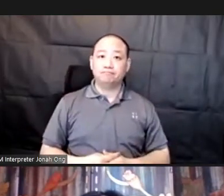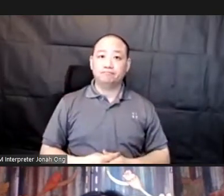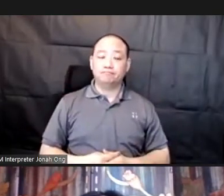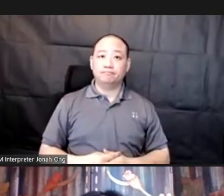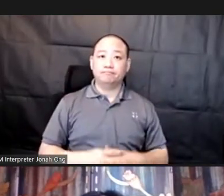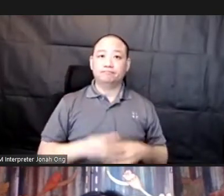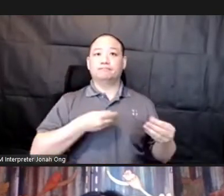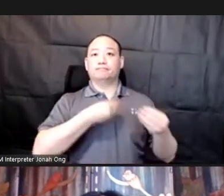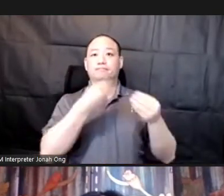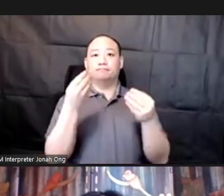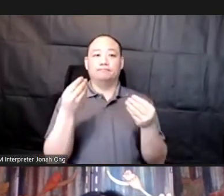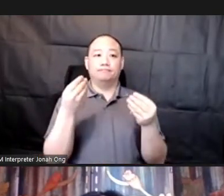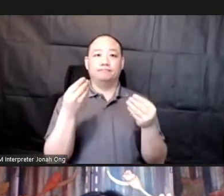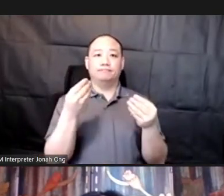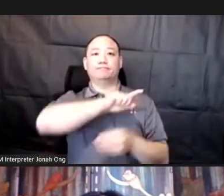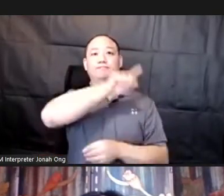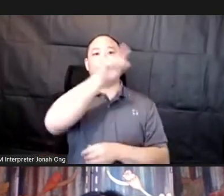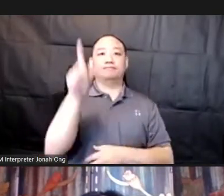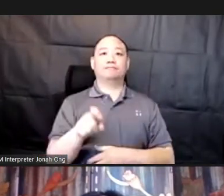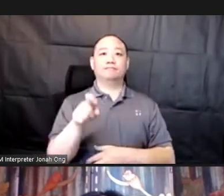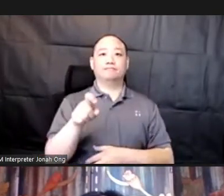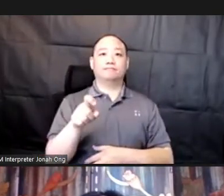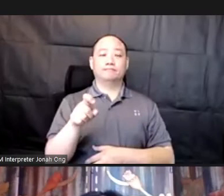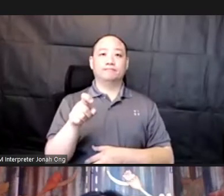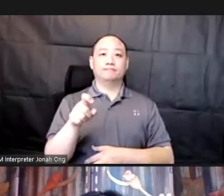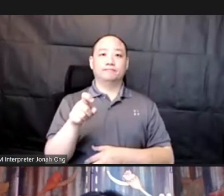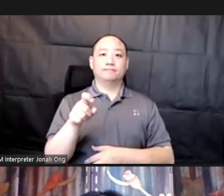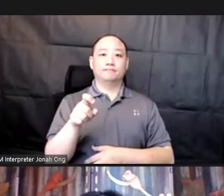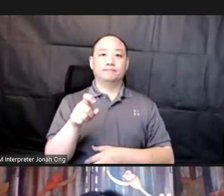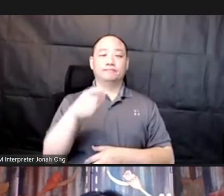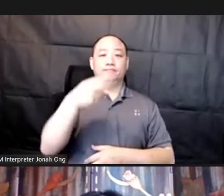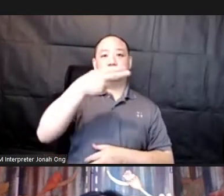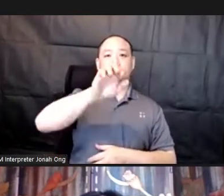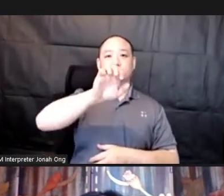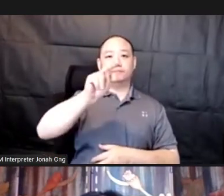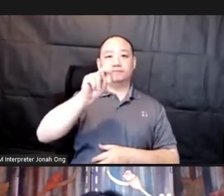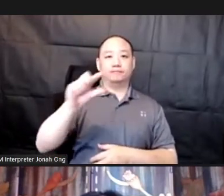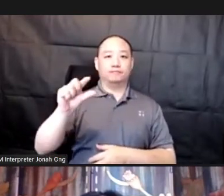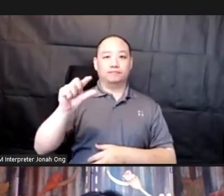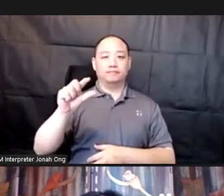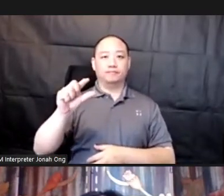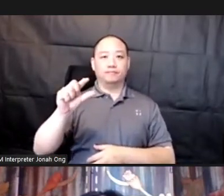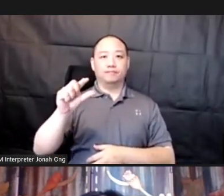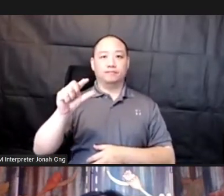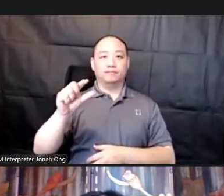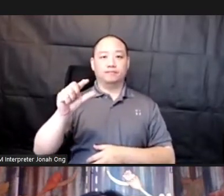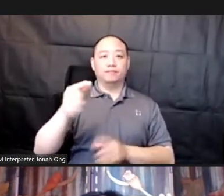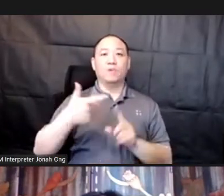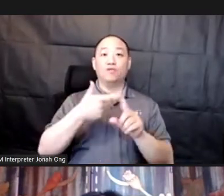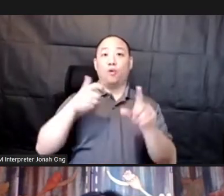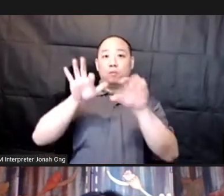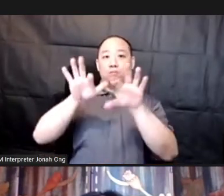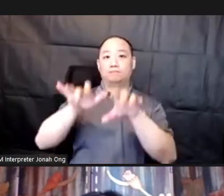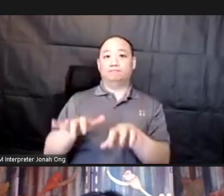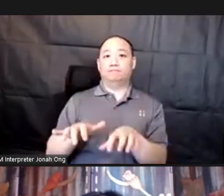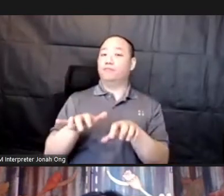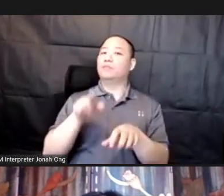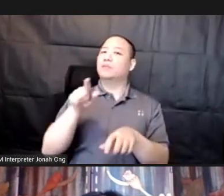to, I'd like to ask questions for Heng. There are questions from the floor. He